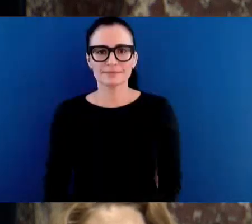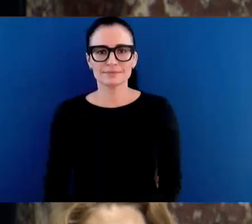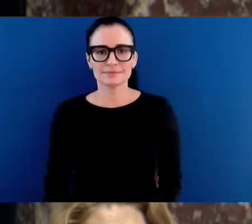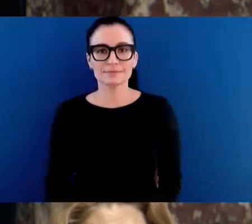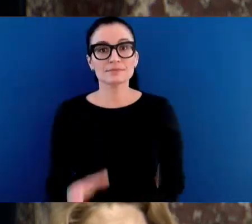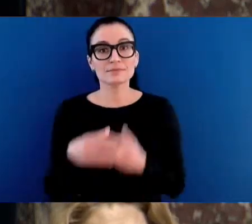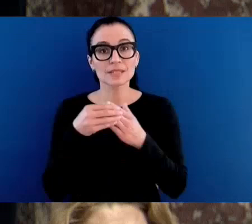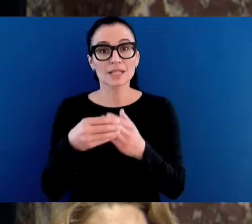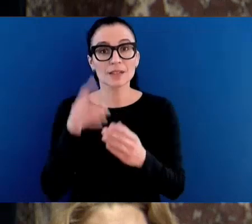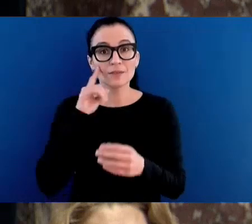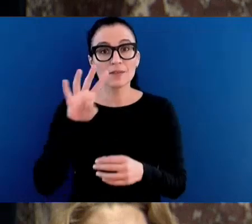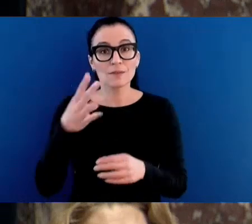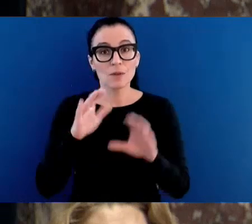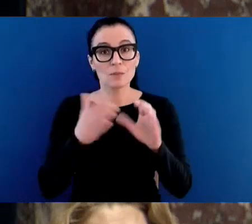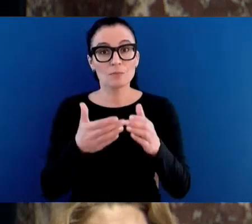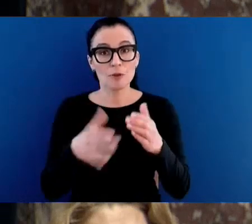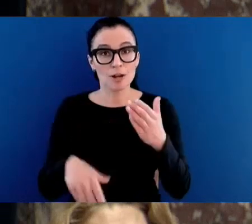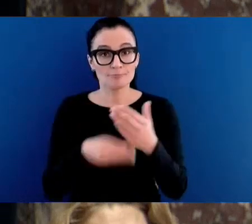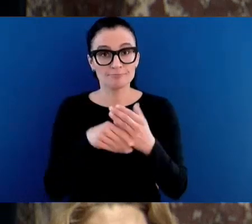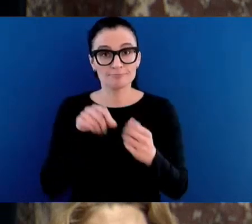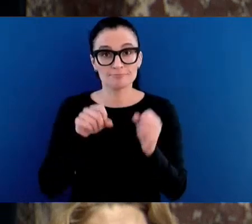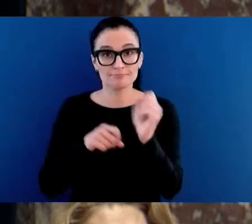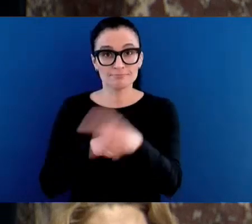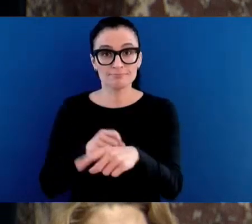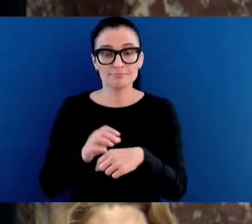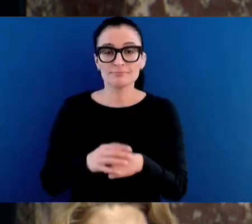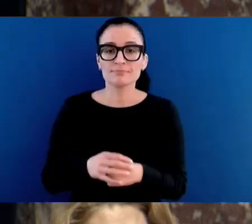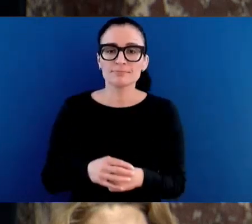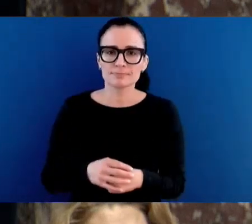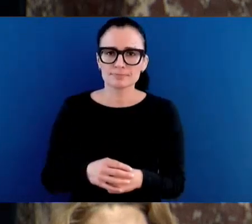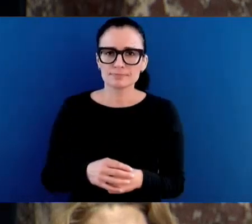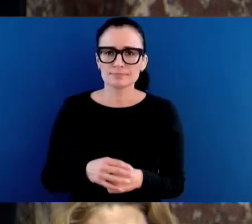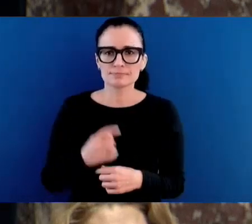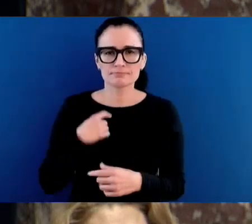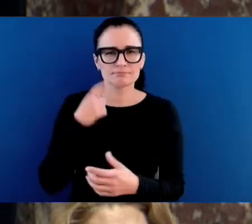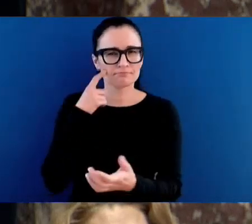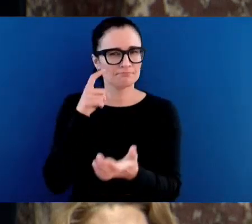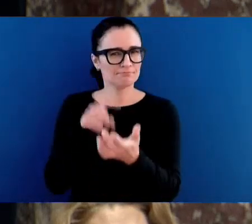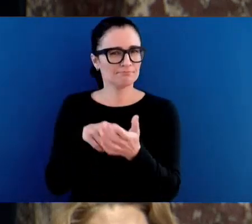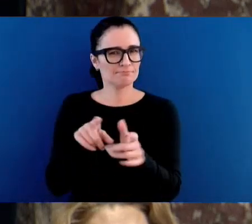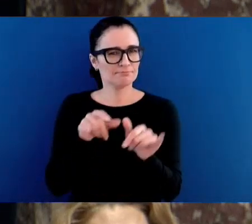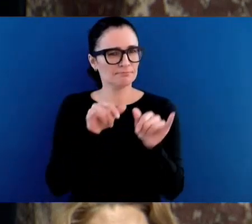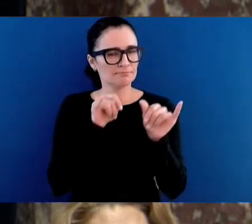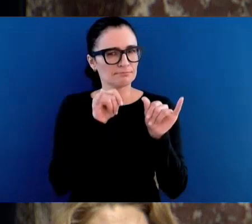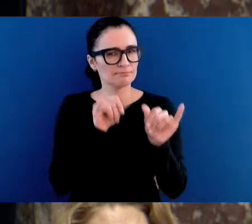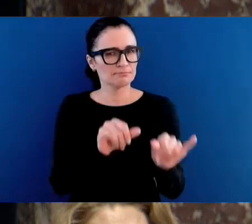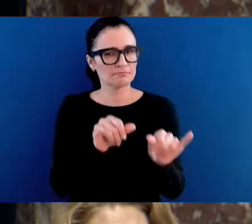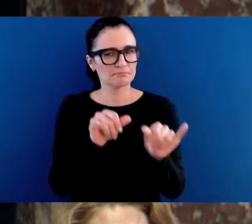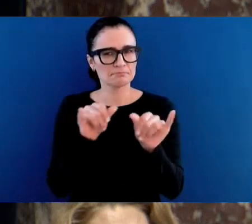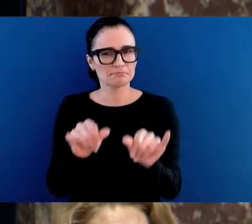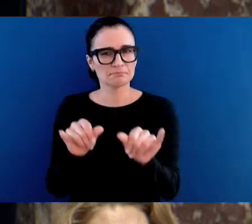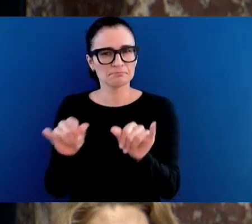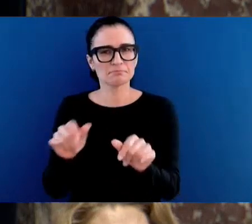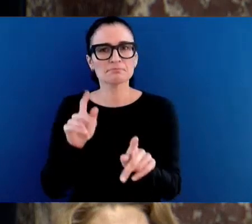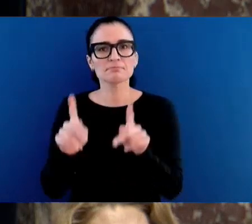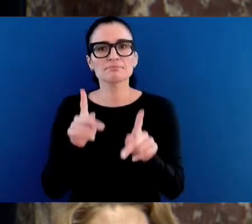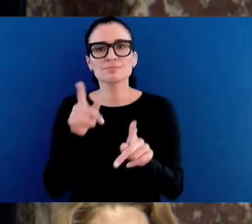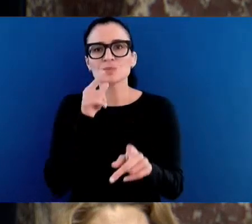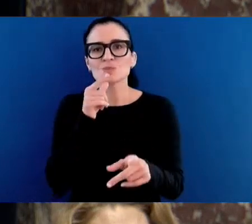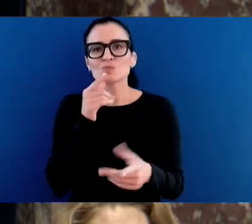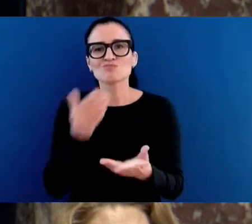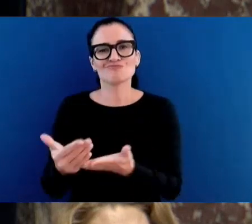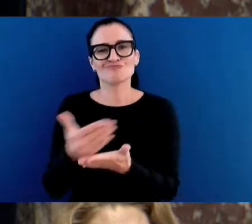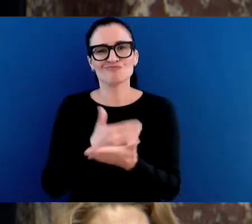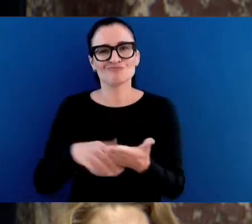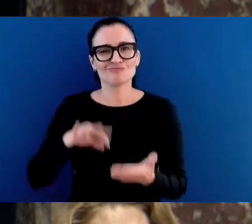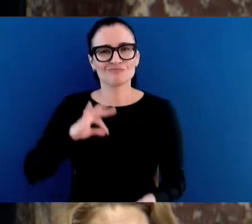in this and making these significant profits. But you know what, Mr. Speaker? It doesn't end there. There's another purchase in Prince George